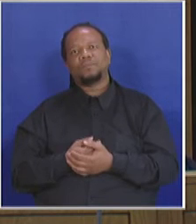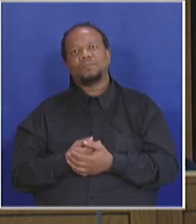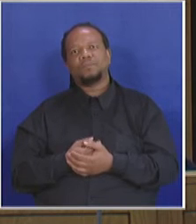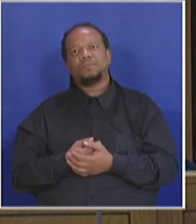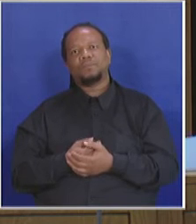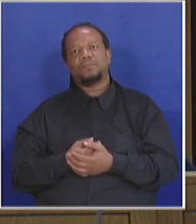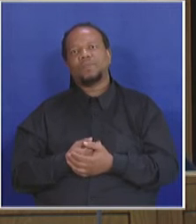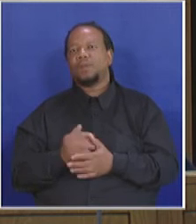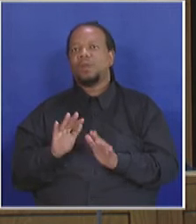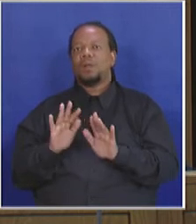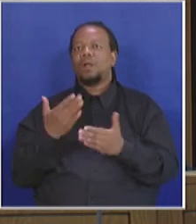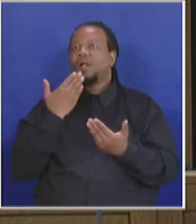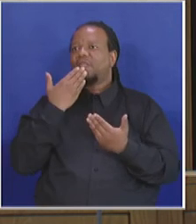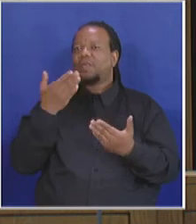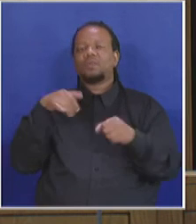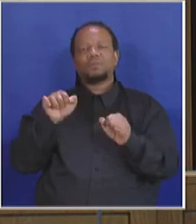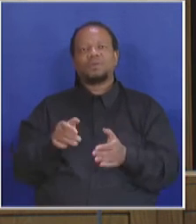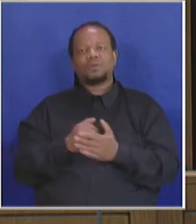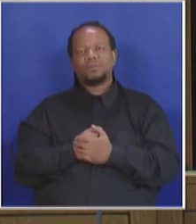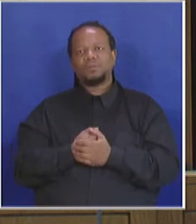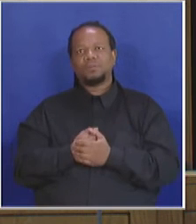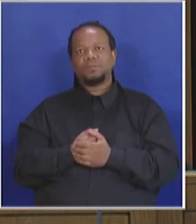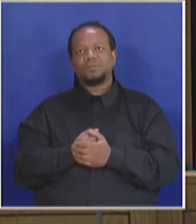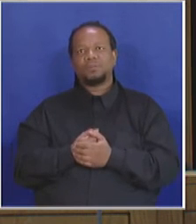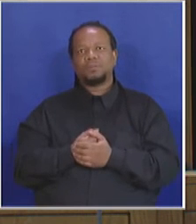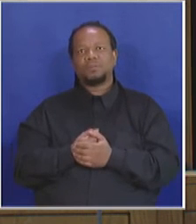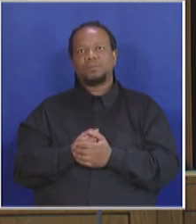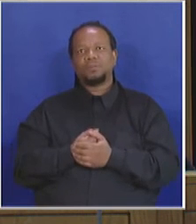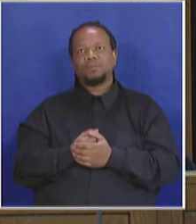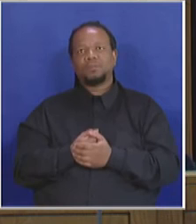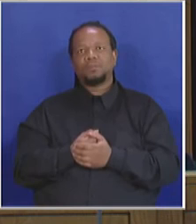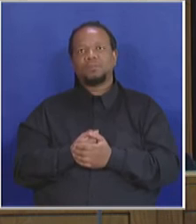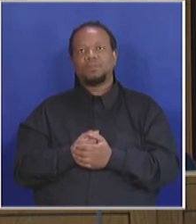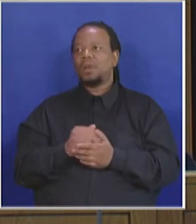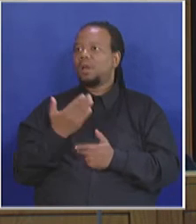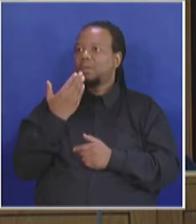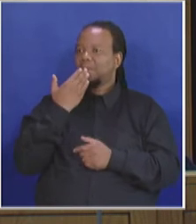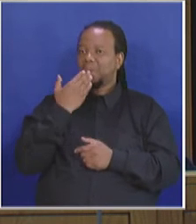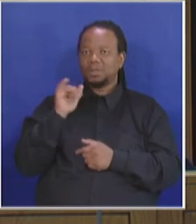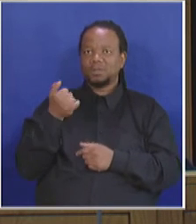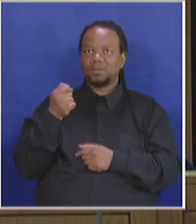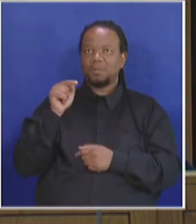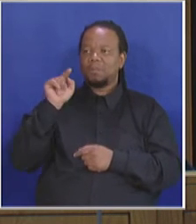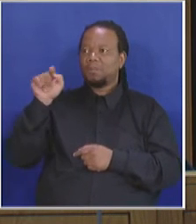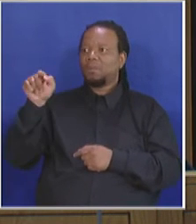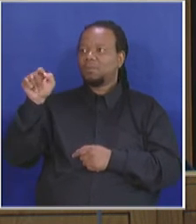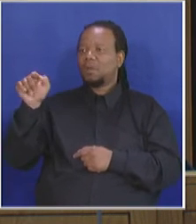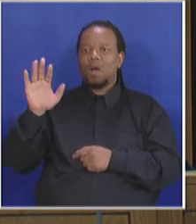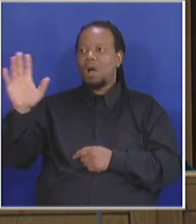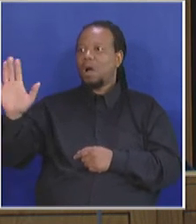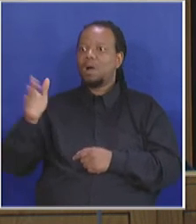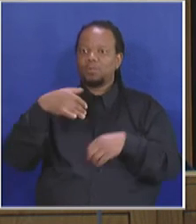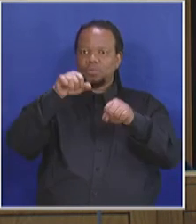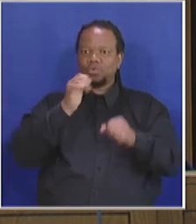No, thanks, There is a Honorable point of order. Chair. Your turn. Yeah, you must sit down and stop pointing fingers. You must address me and not the honorable